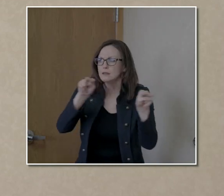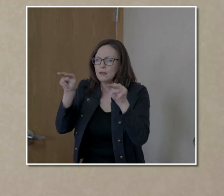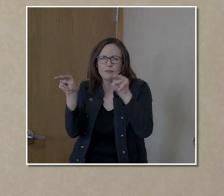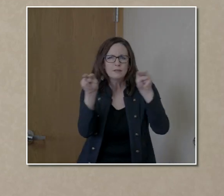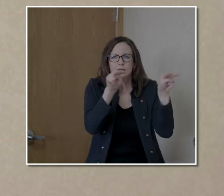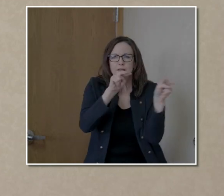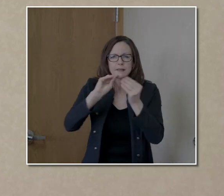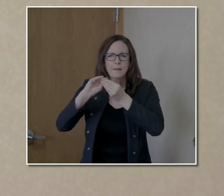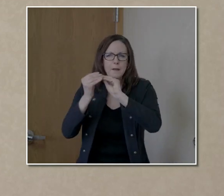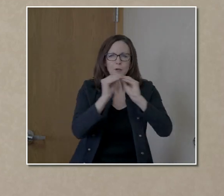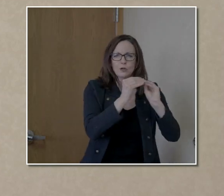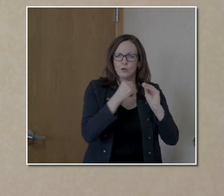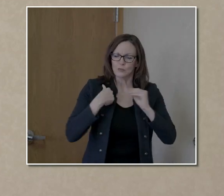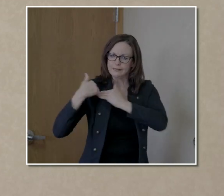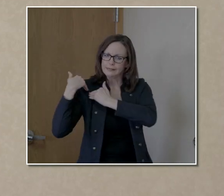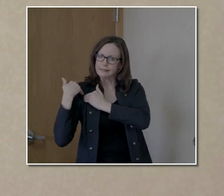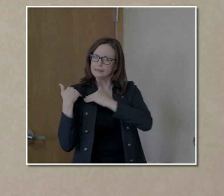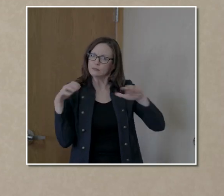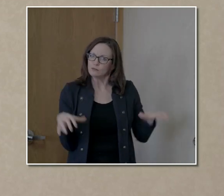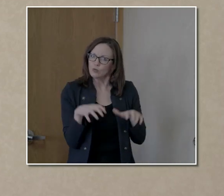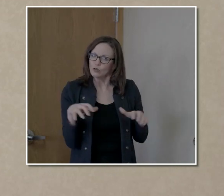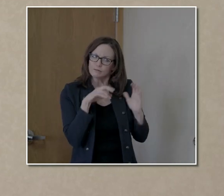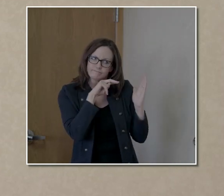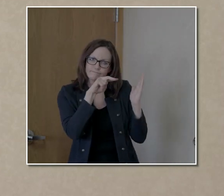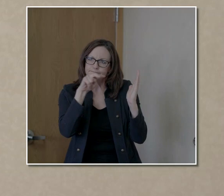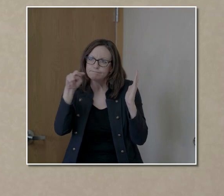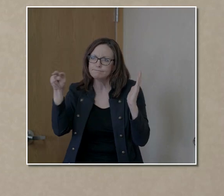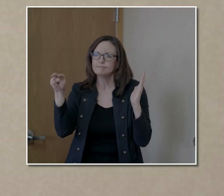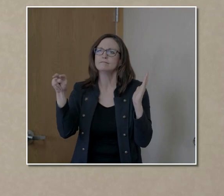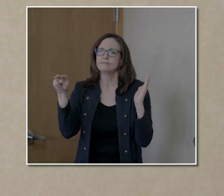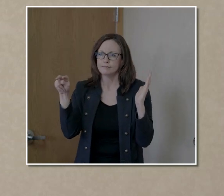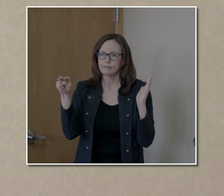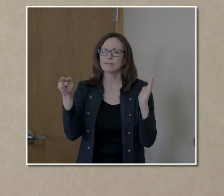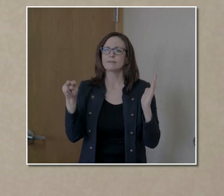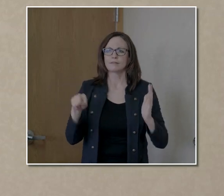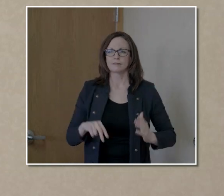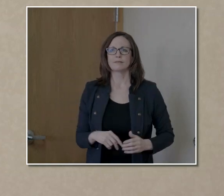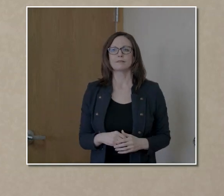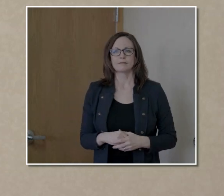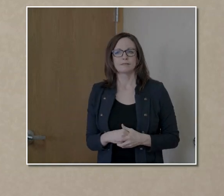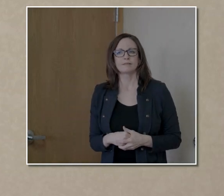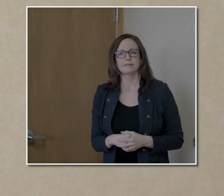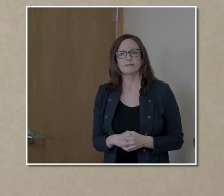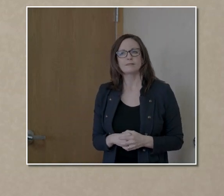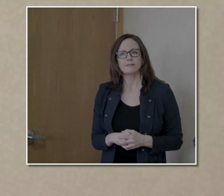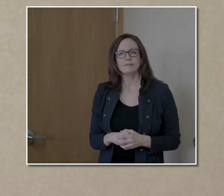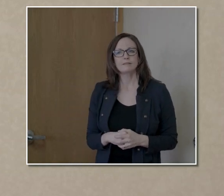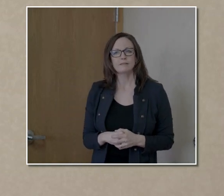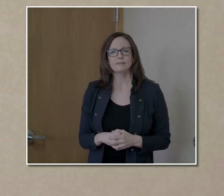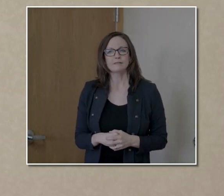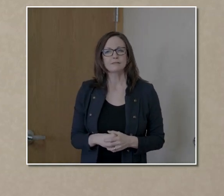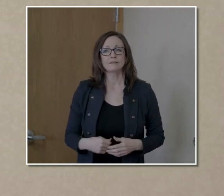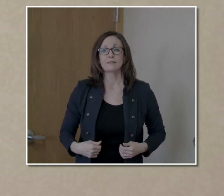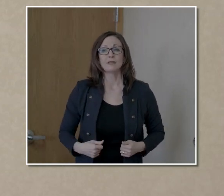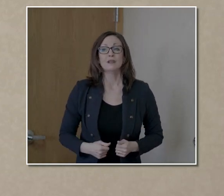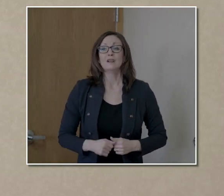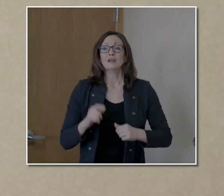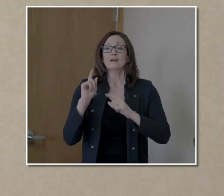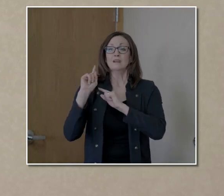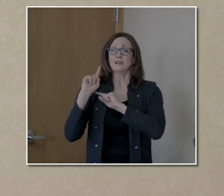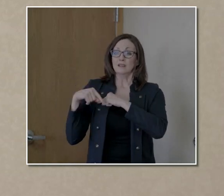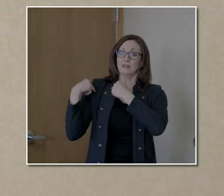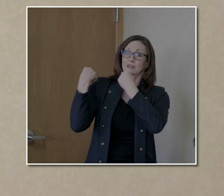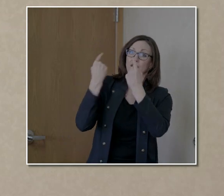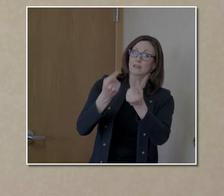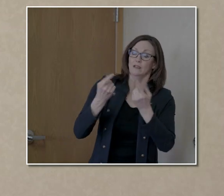have contact tracers to follow up on the results. We can't test more people without PPE to protect